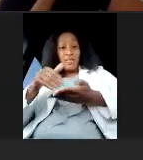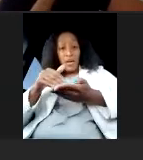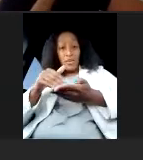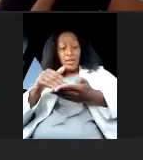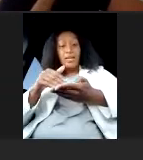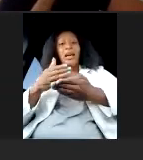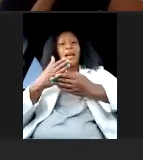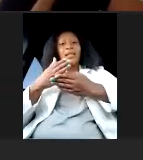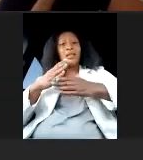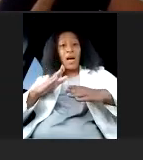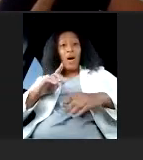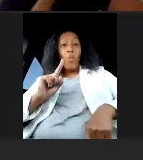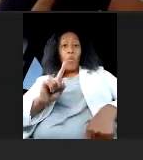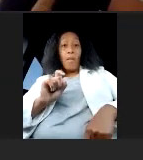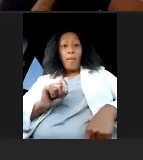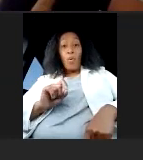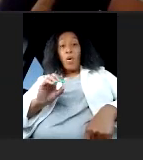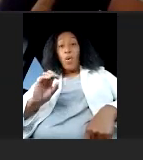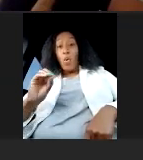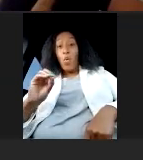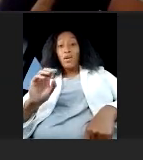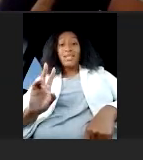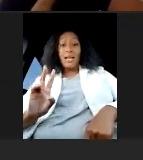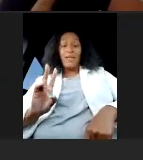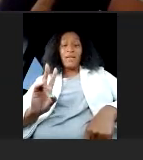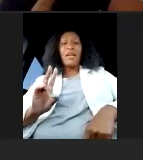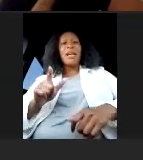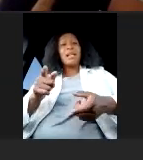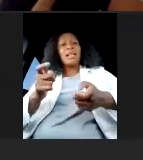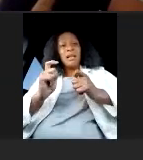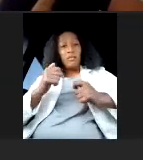me 946 milliliters. Okay.